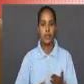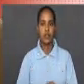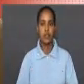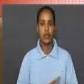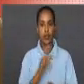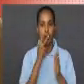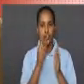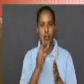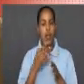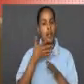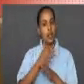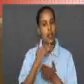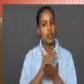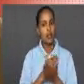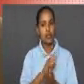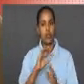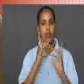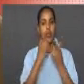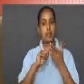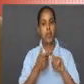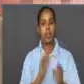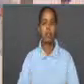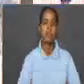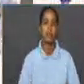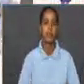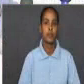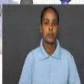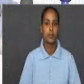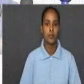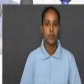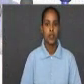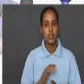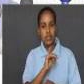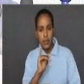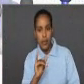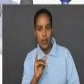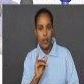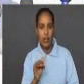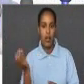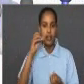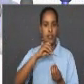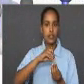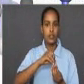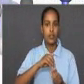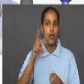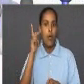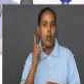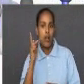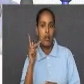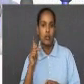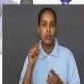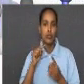your answers after the lesson to your classmates. A similar addition polymer